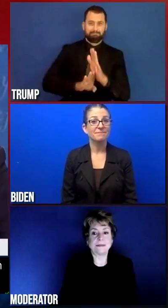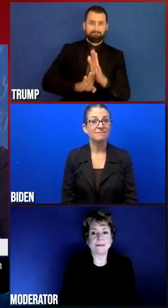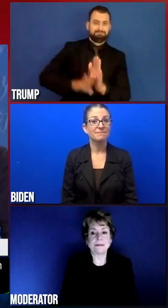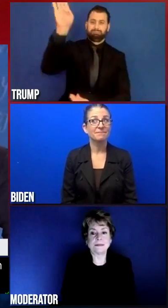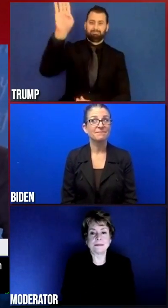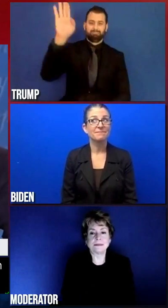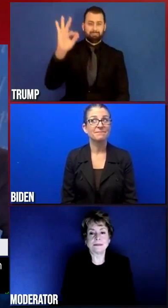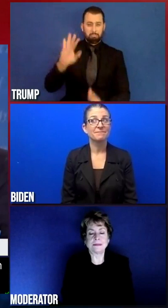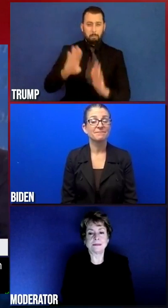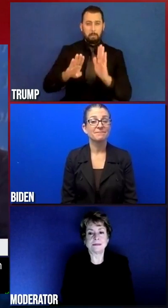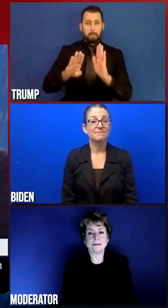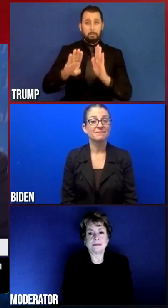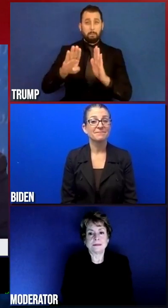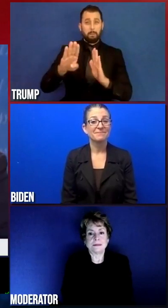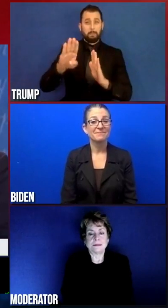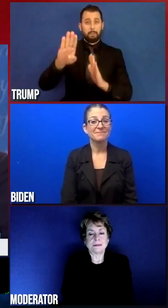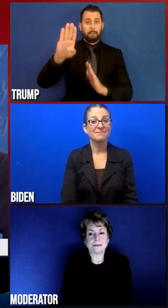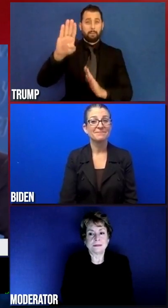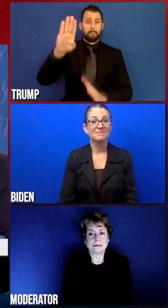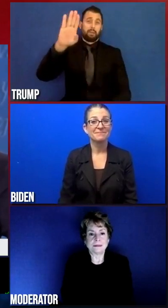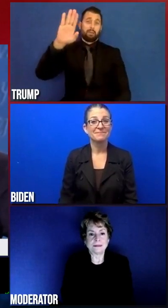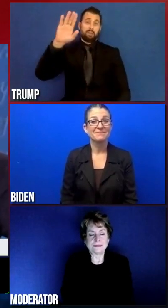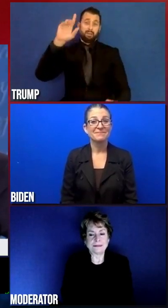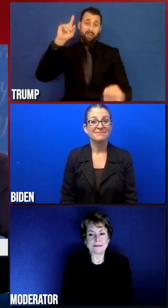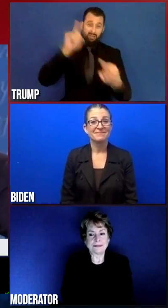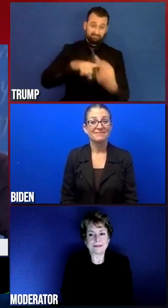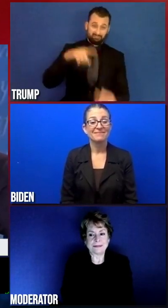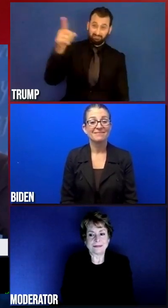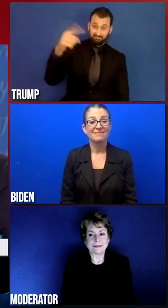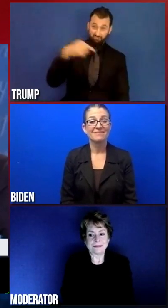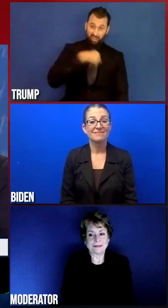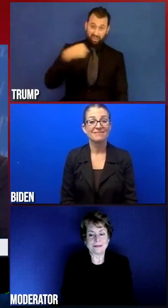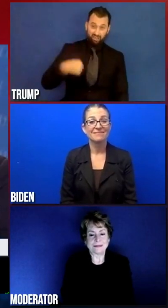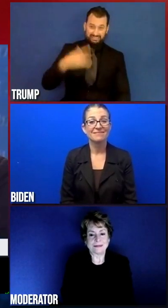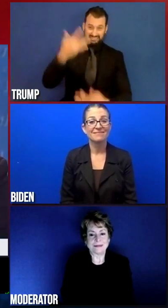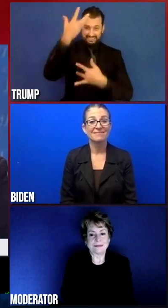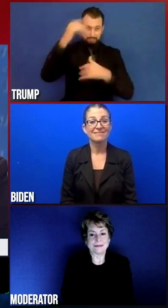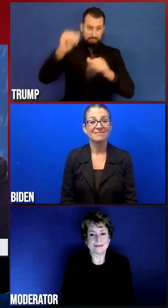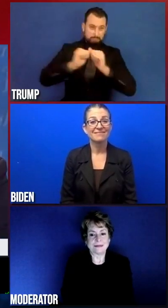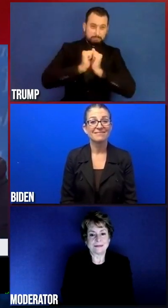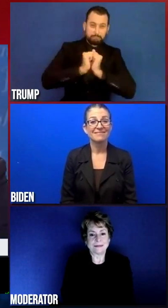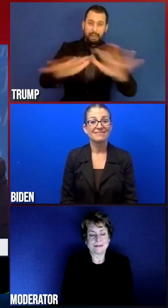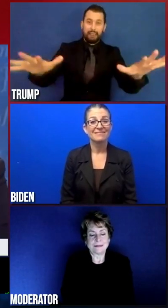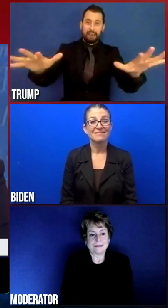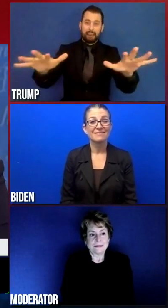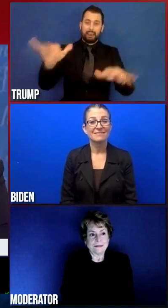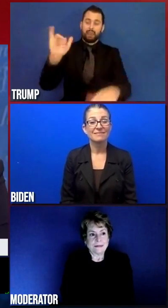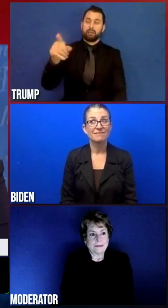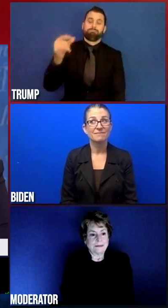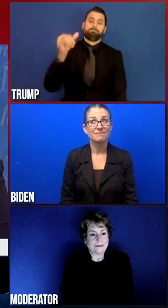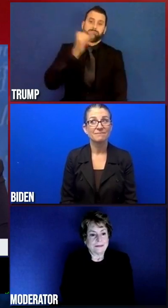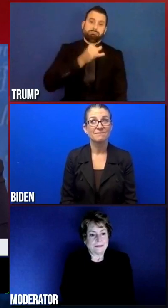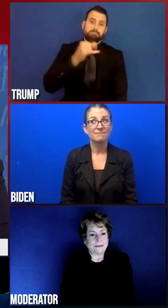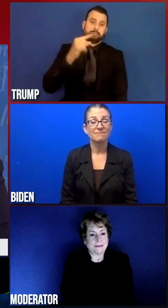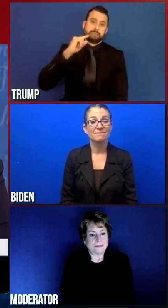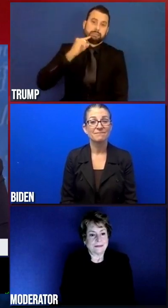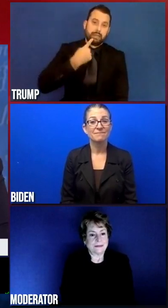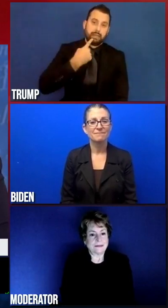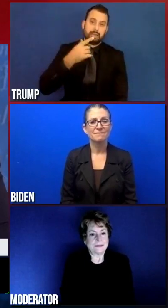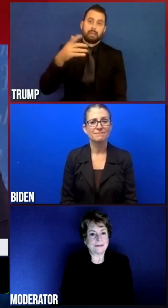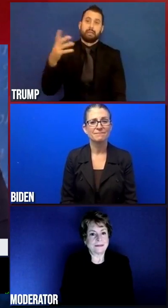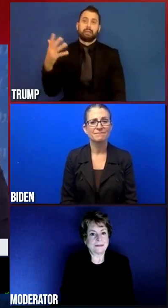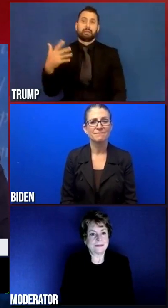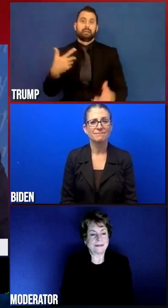very hard psychologically to do. He didn't think we should close it down, and he was wrong. And again, 2 million people would be dead now instead